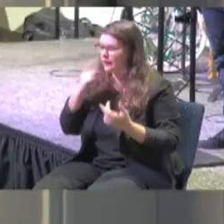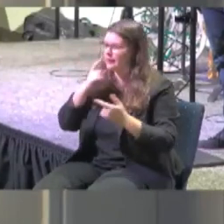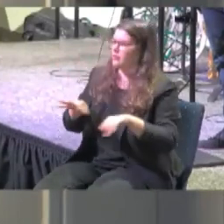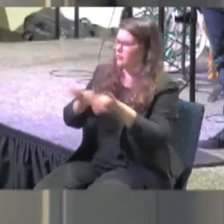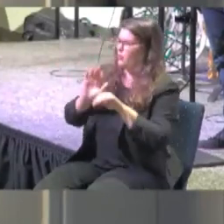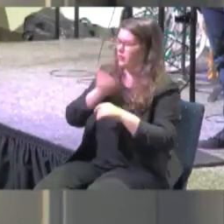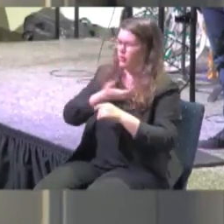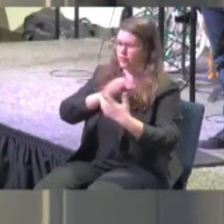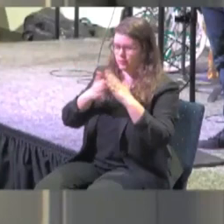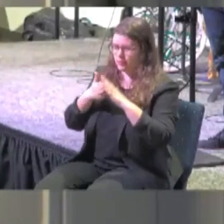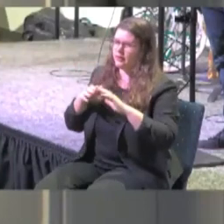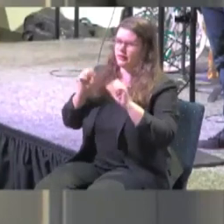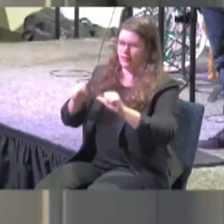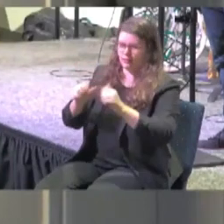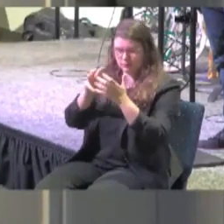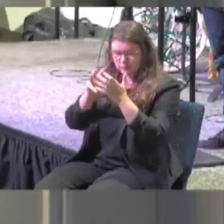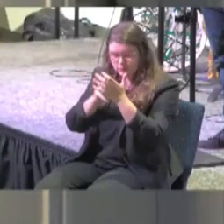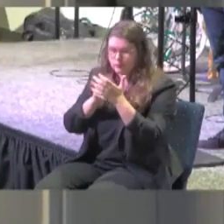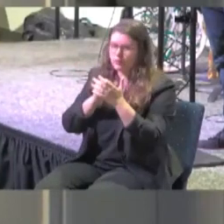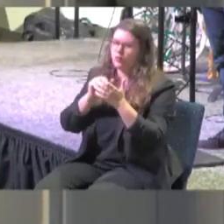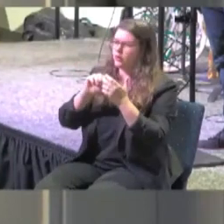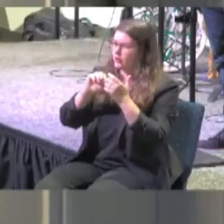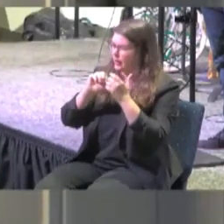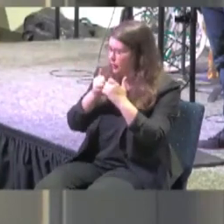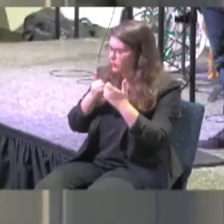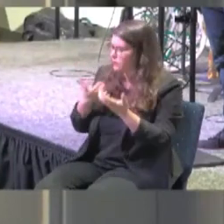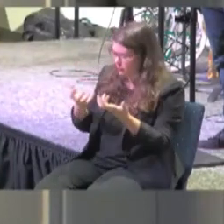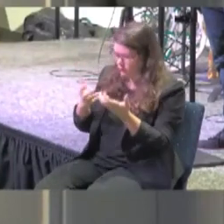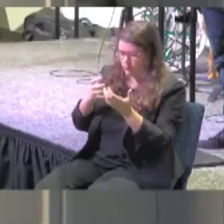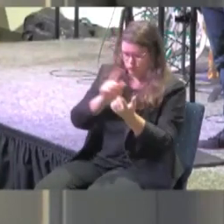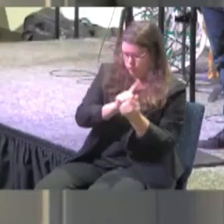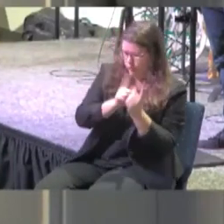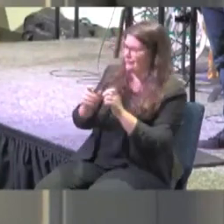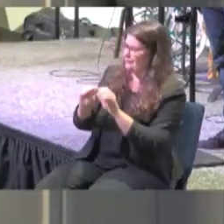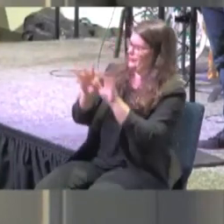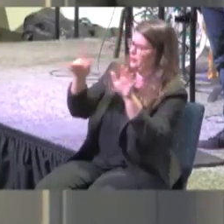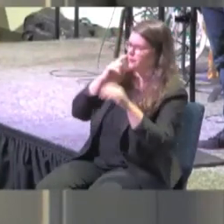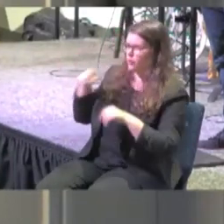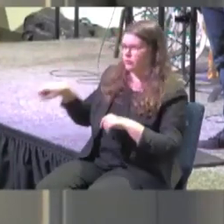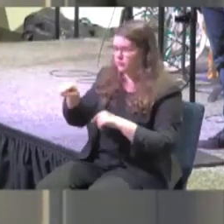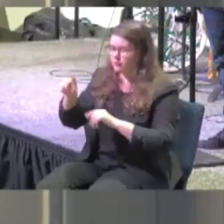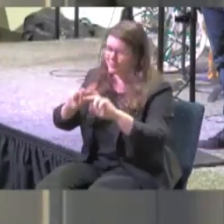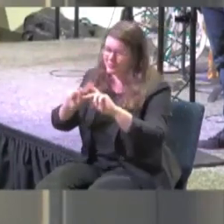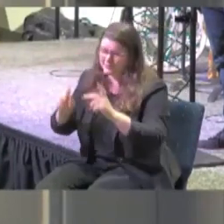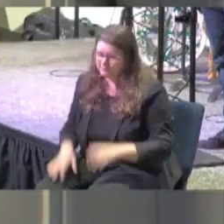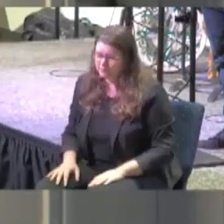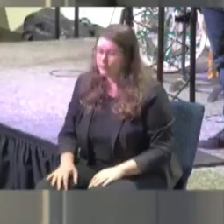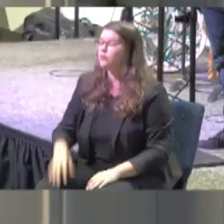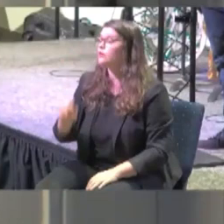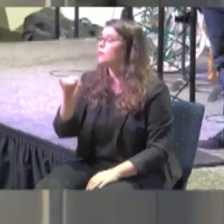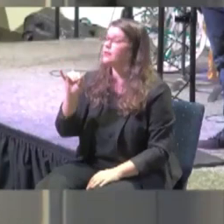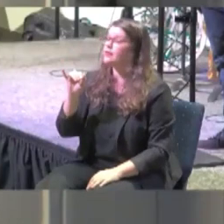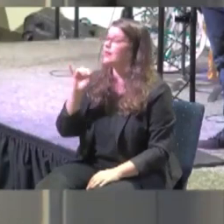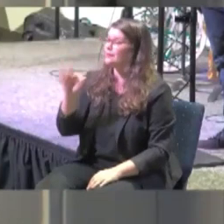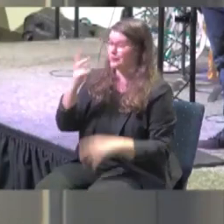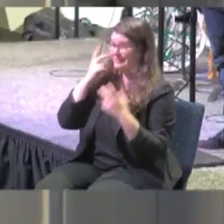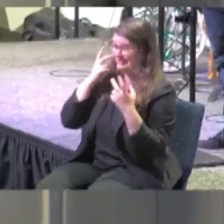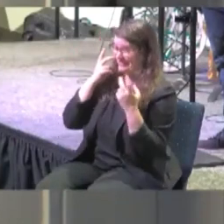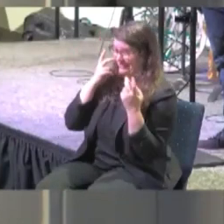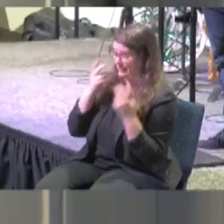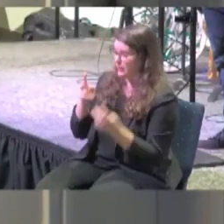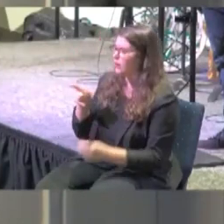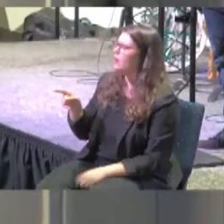community that we learn to express in ways that are more suitable for autistic people. And so when we see the